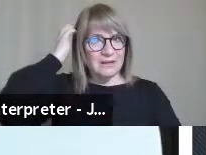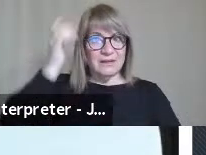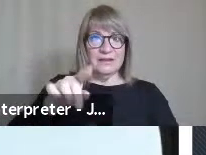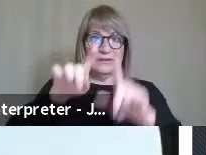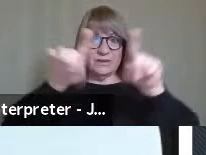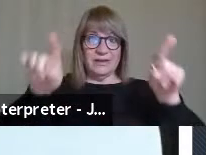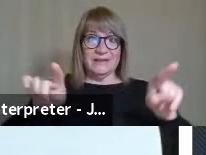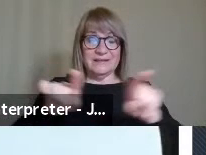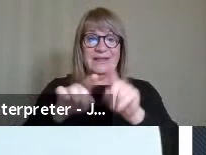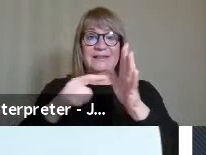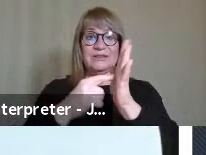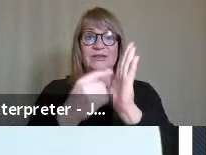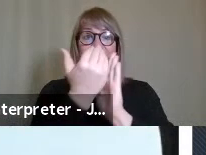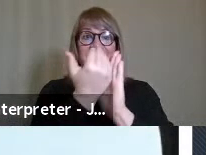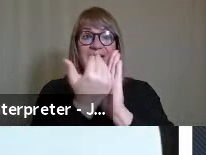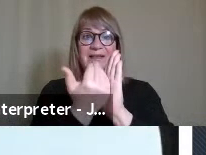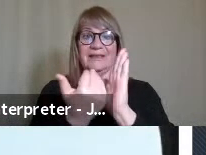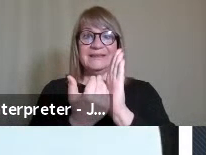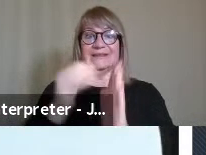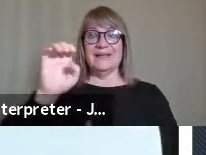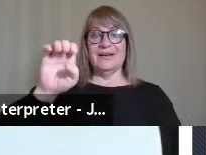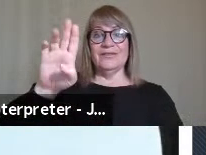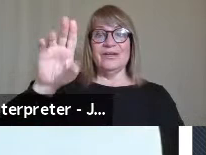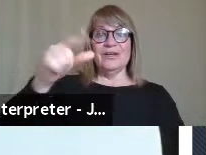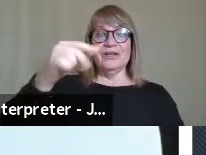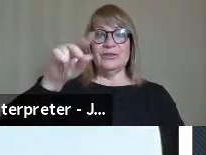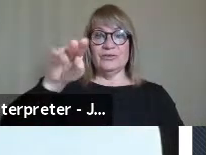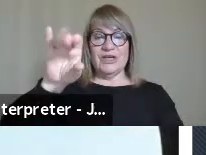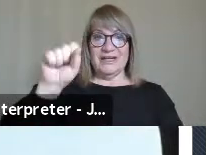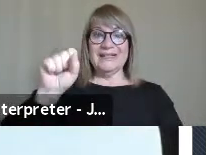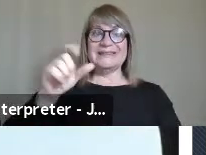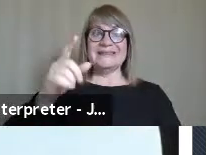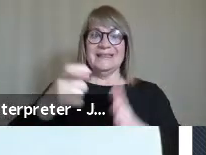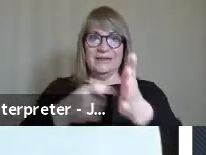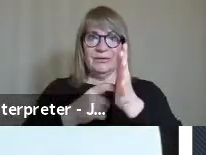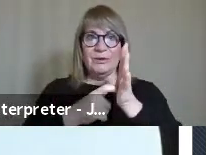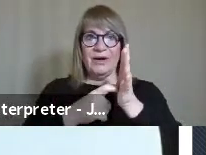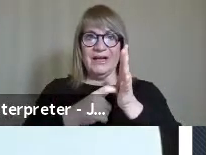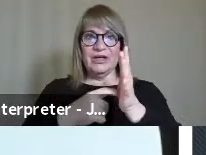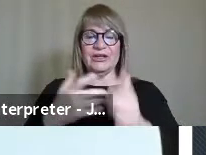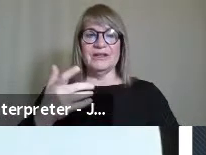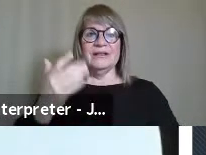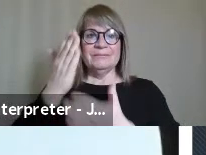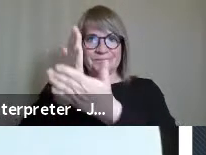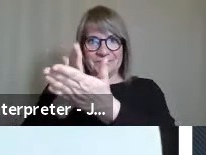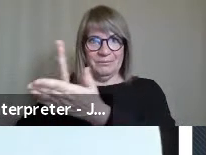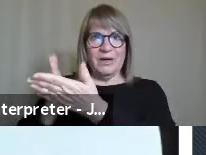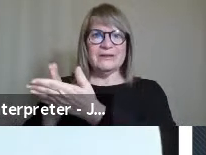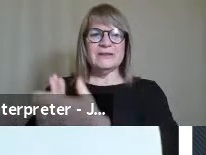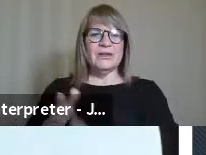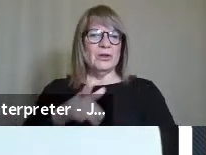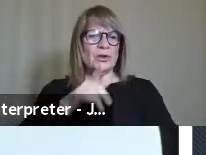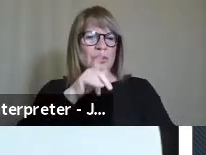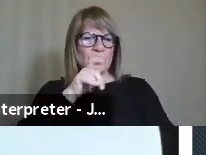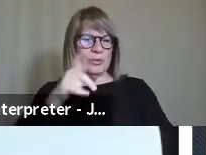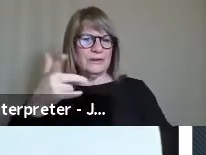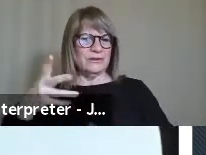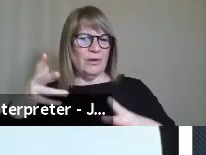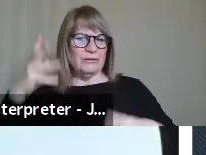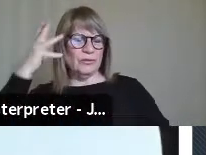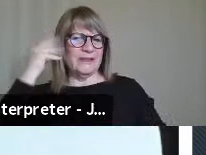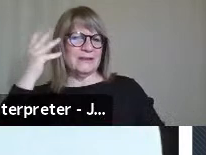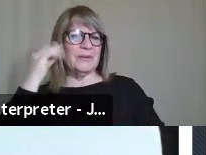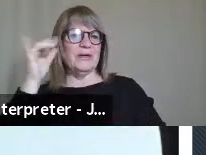is a list of eugenic criteria that was used to determine who would be subjected to eugenic sterilization